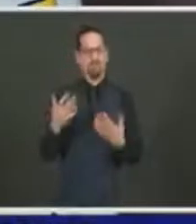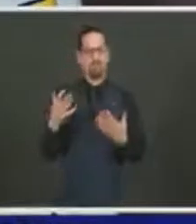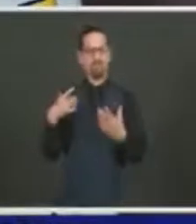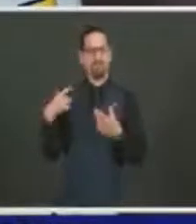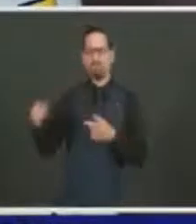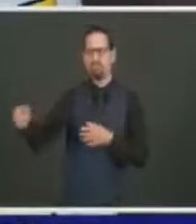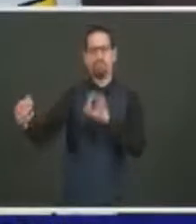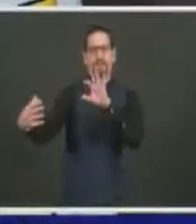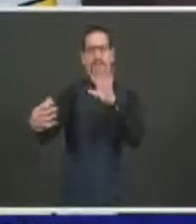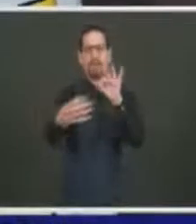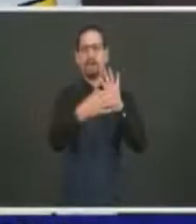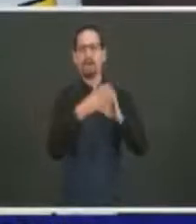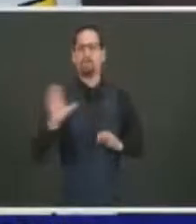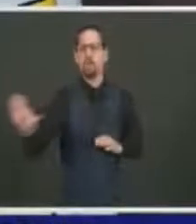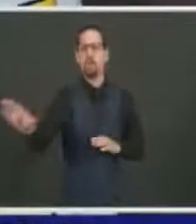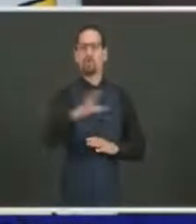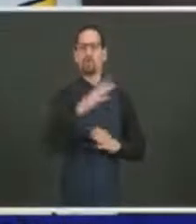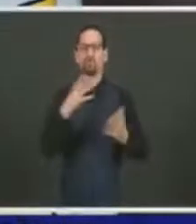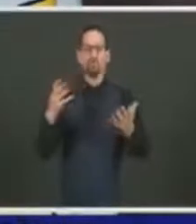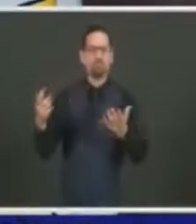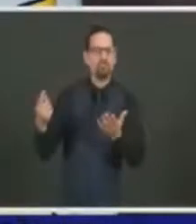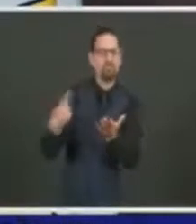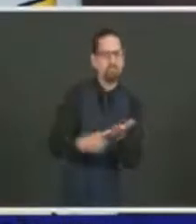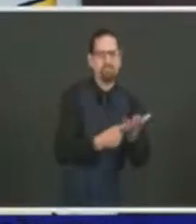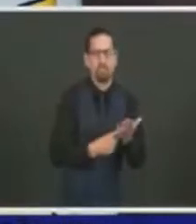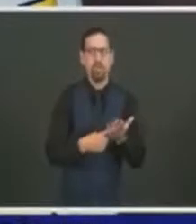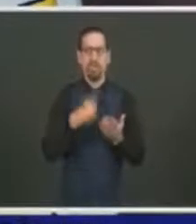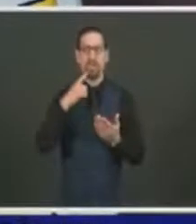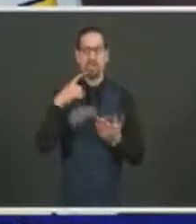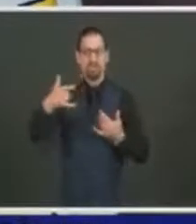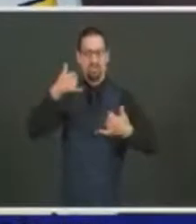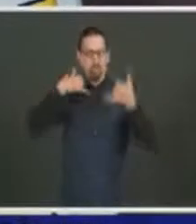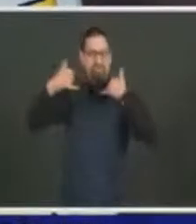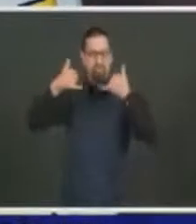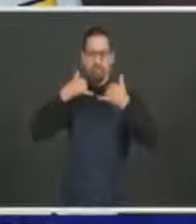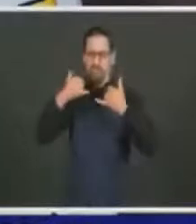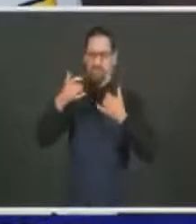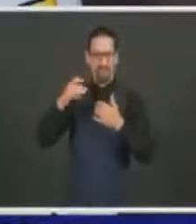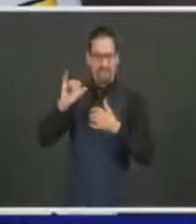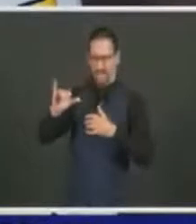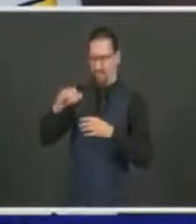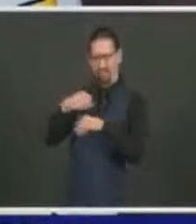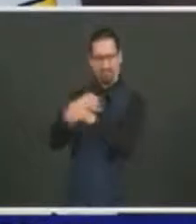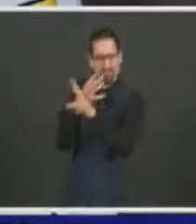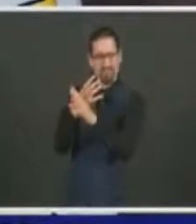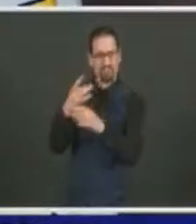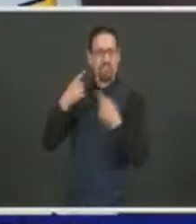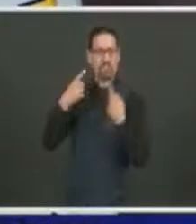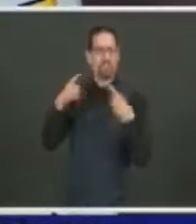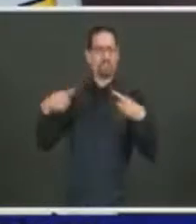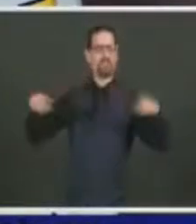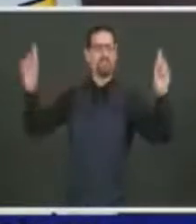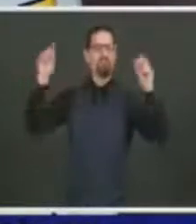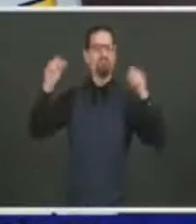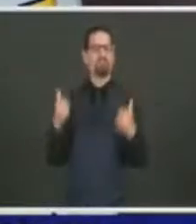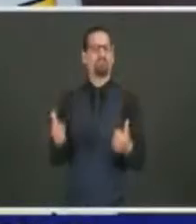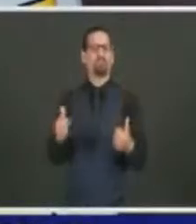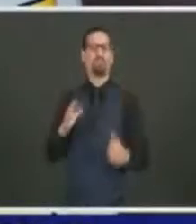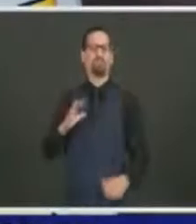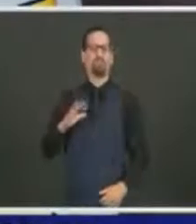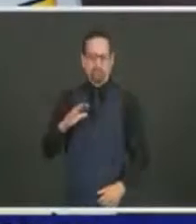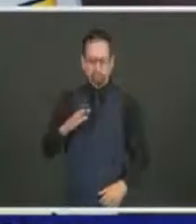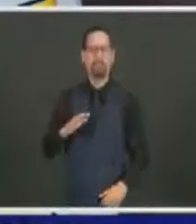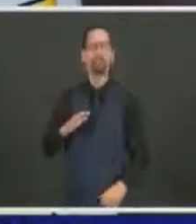telemedicine is really working. And I hope to work with the legislature to make this permanent because it's clearly working.